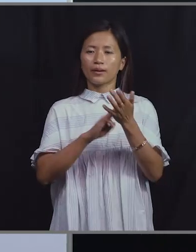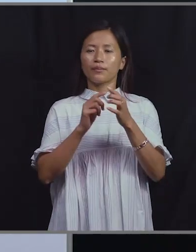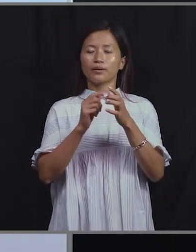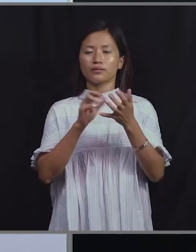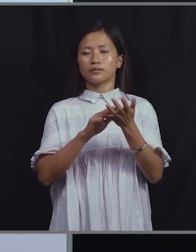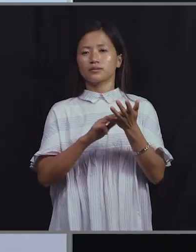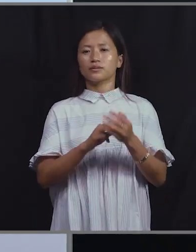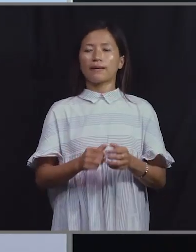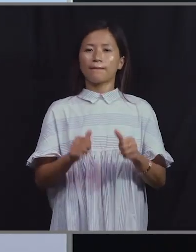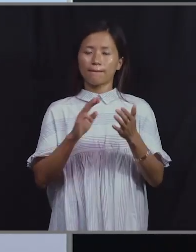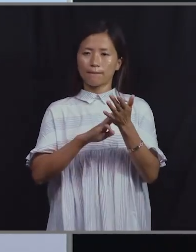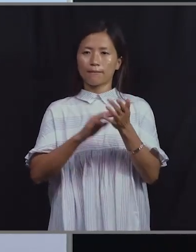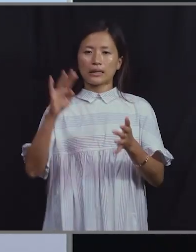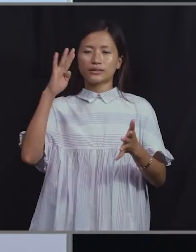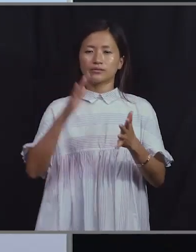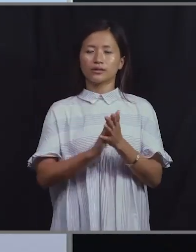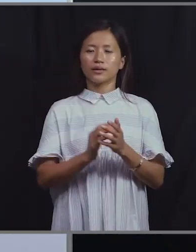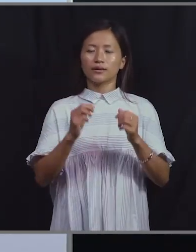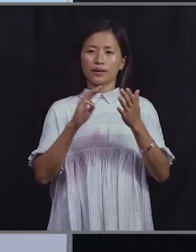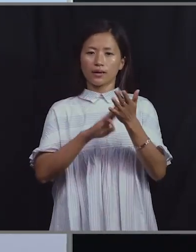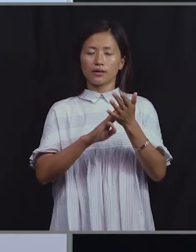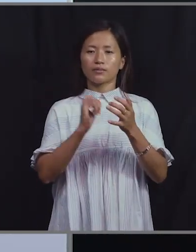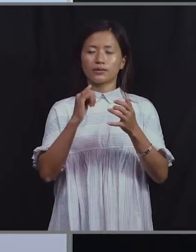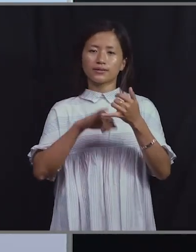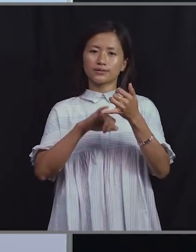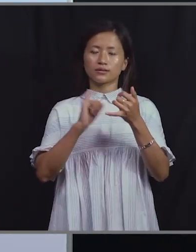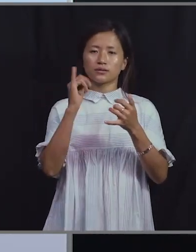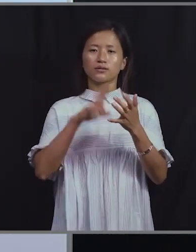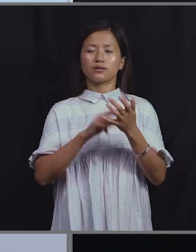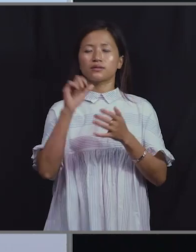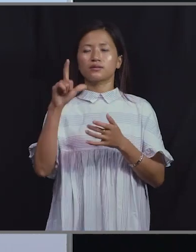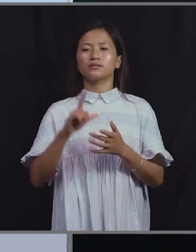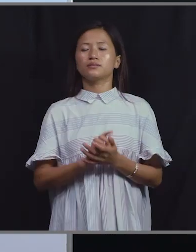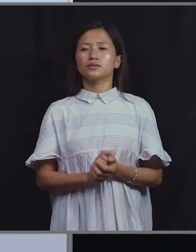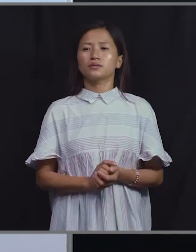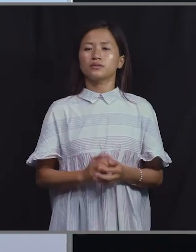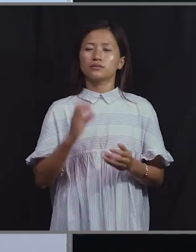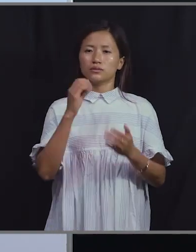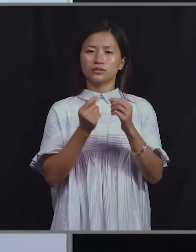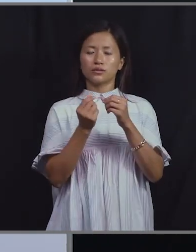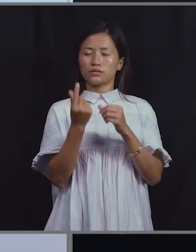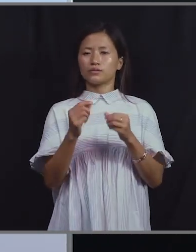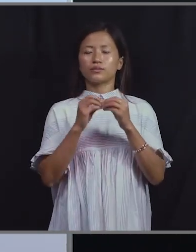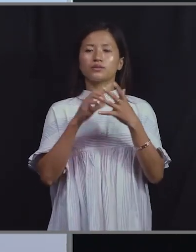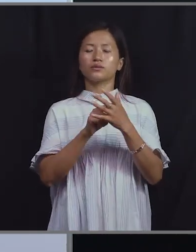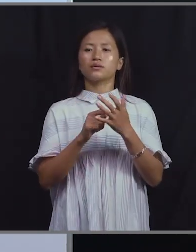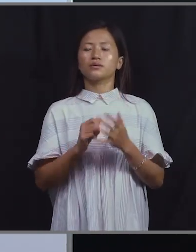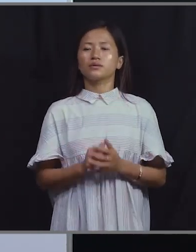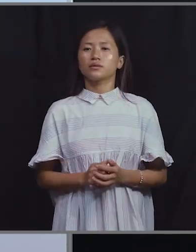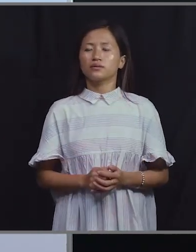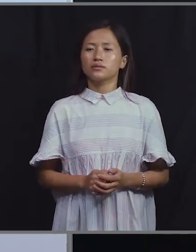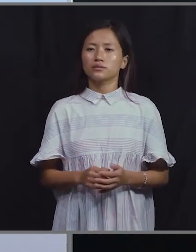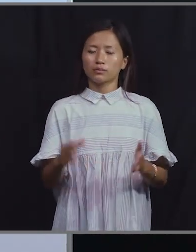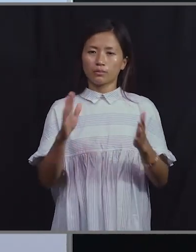military and missiles. All right. The presence of missile in Cuba, okay, it posed a